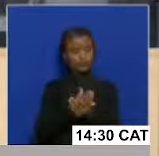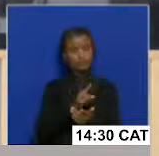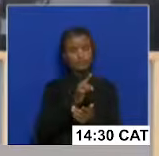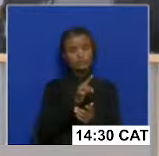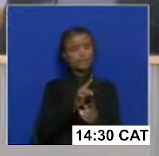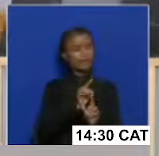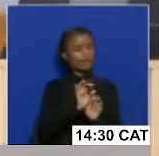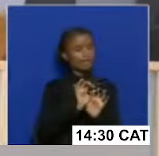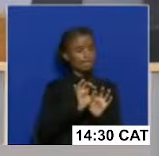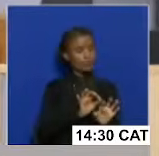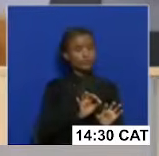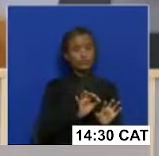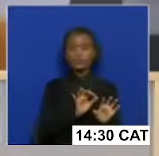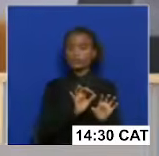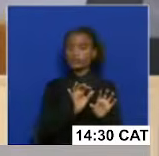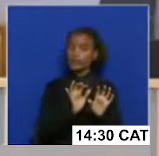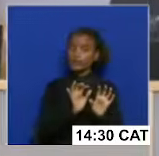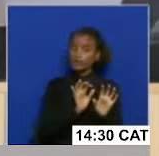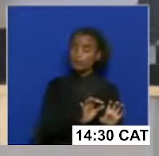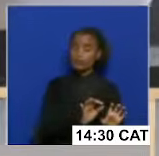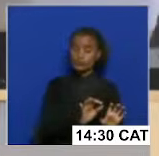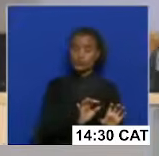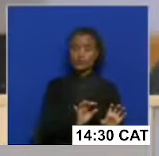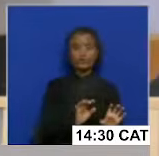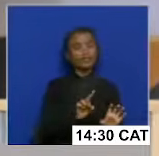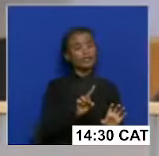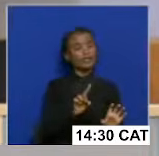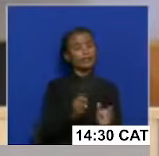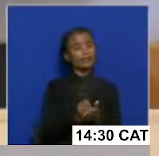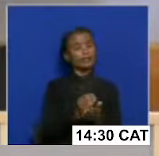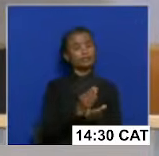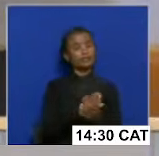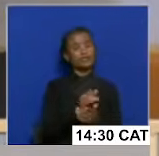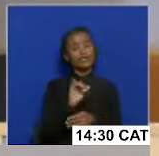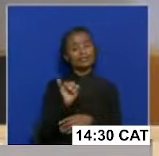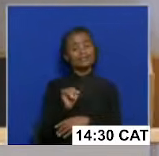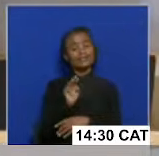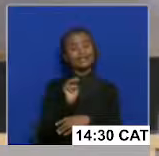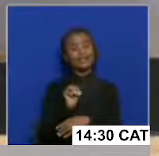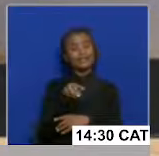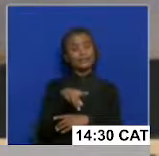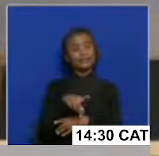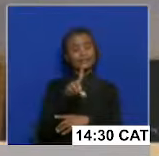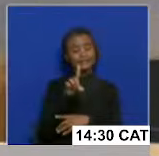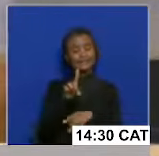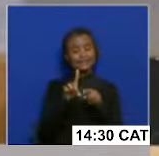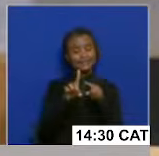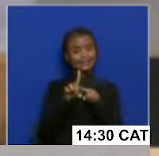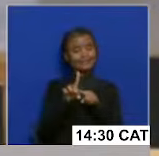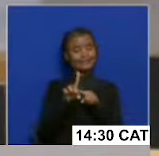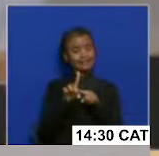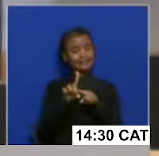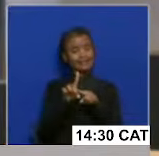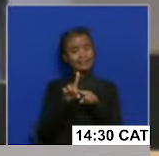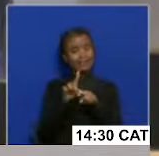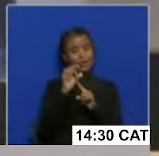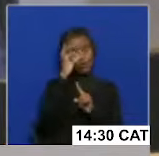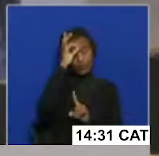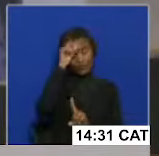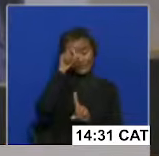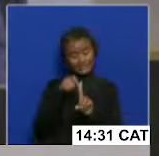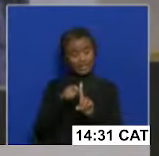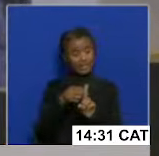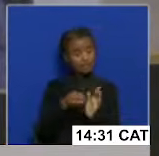for her not to mention a JMPD officer who